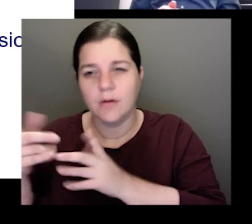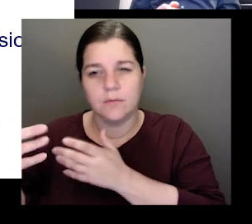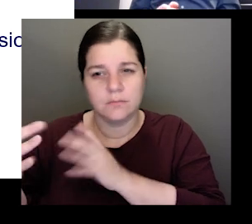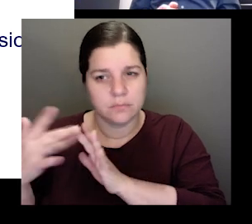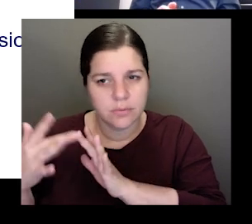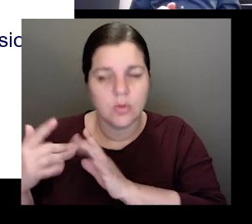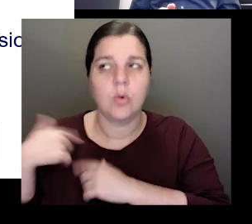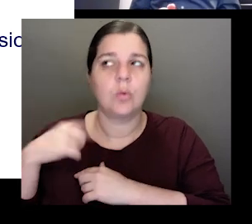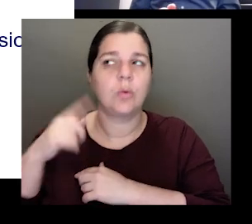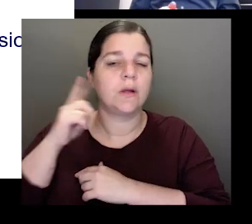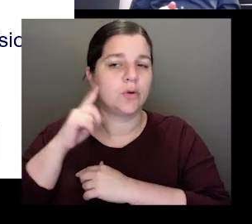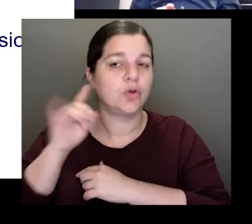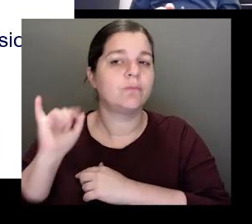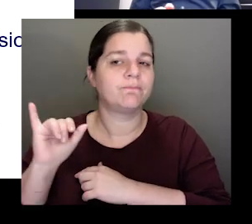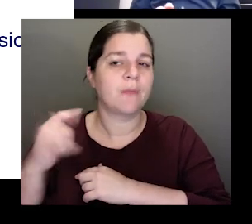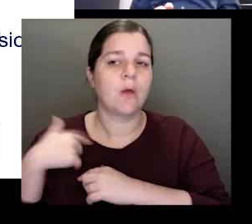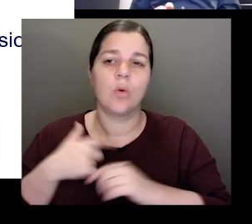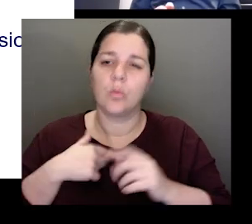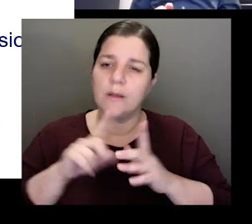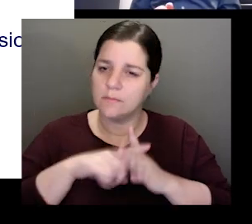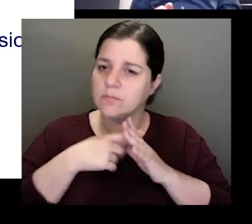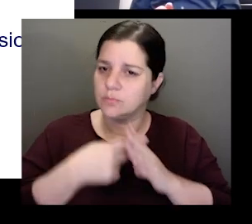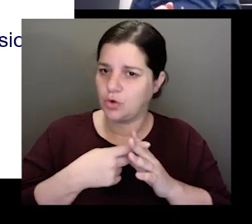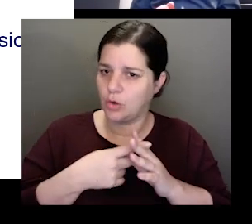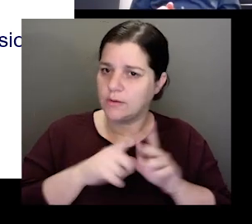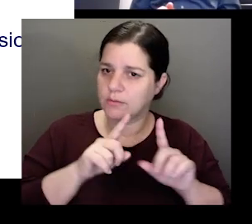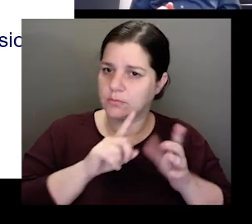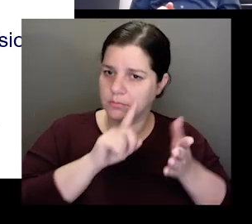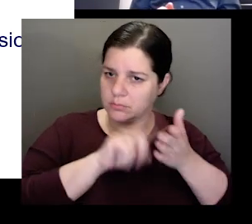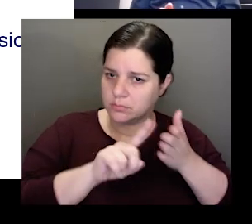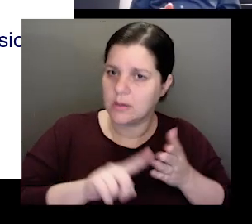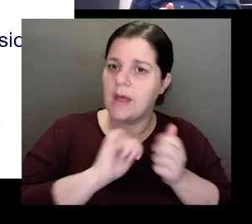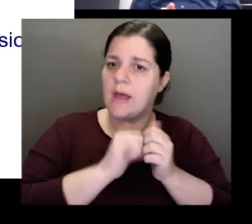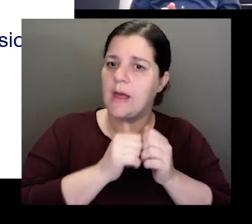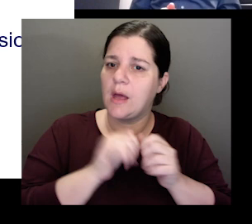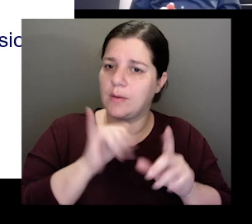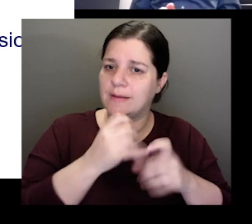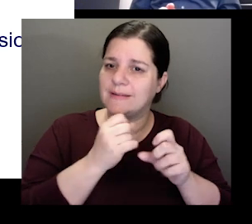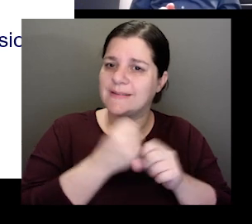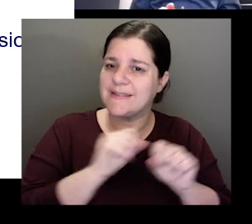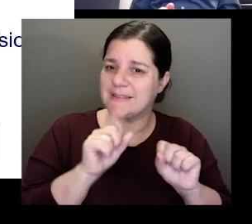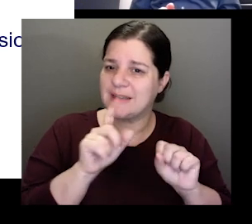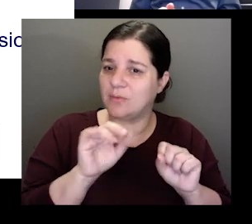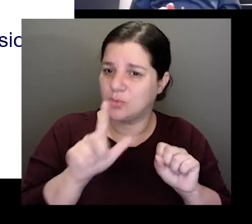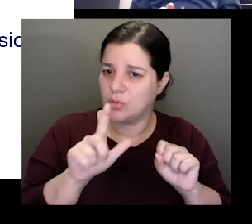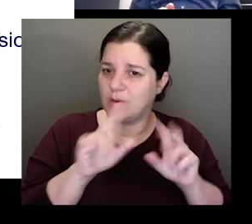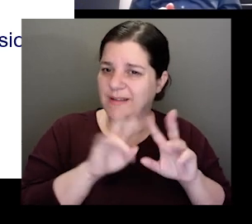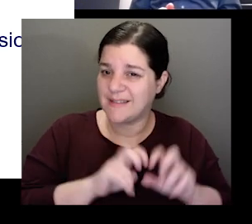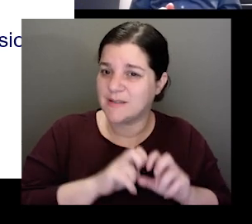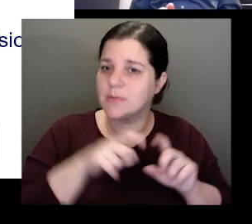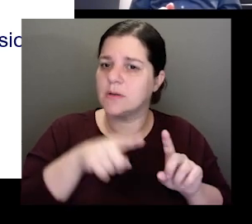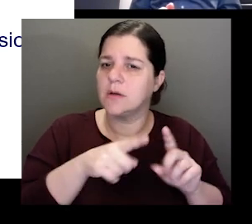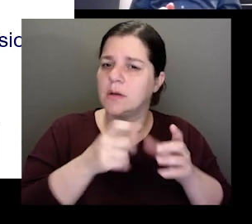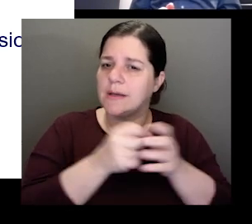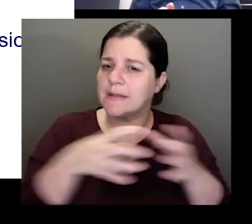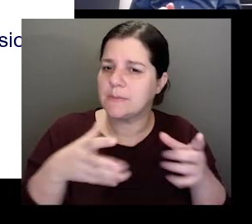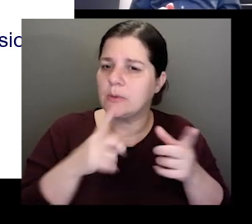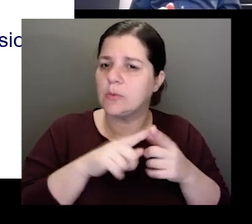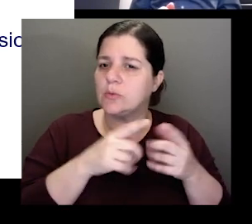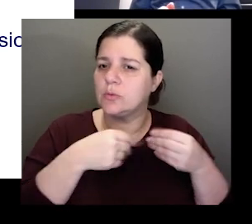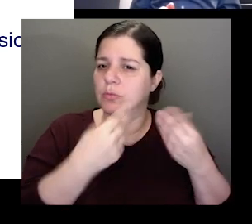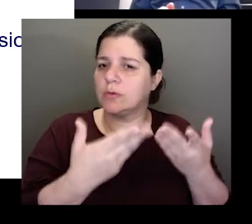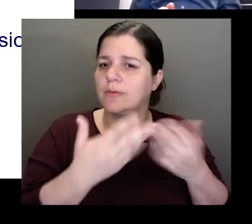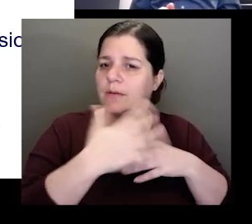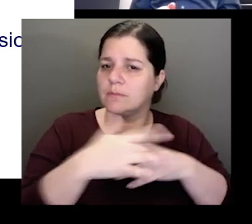began looking into expanding the use of the SAFE tool to our SLTT partners. What that led us